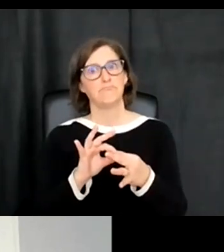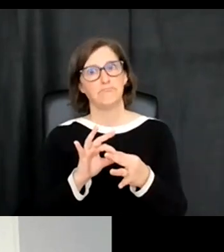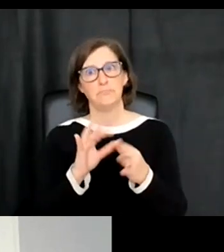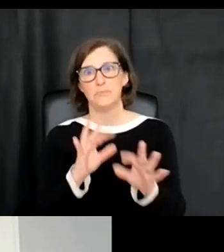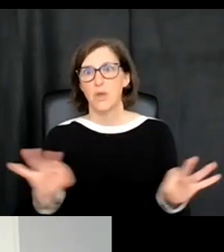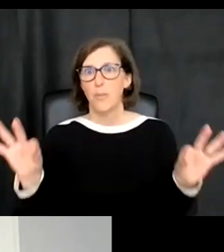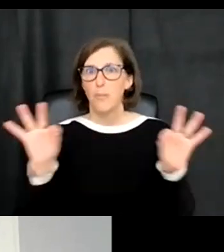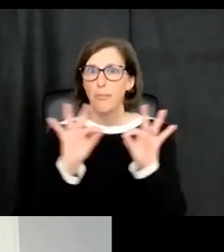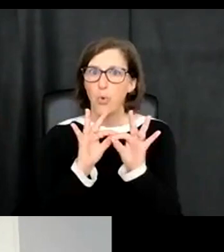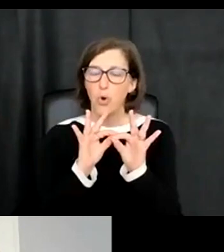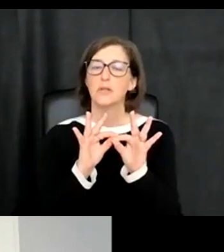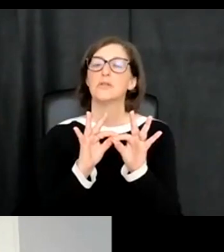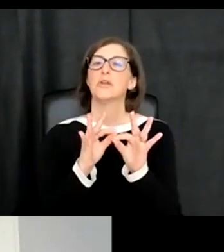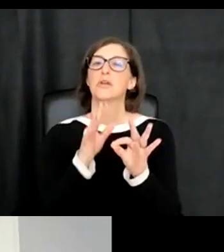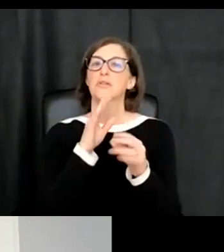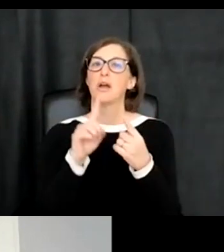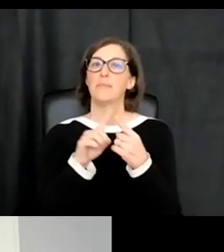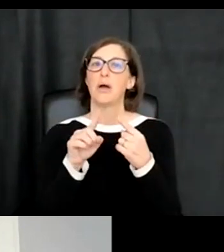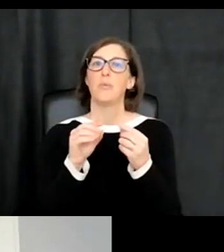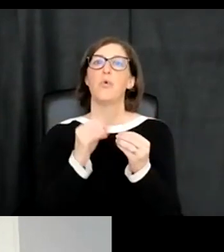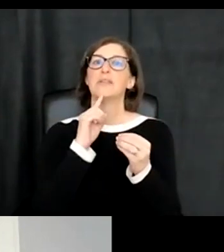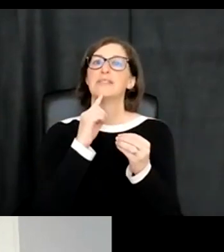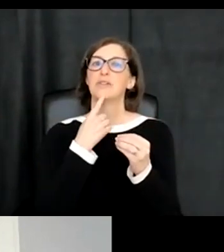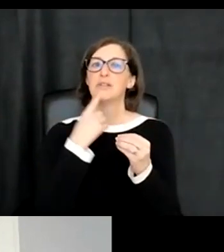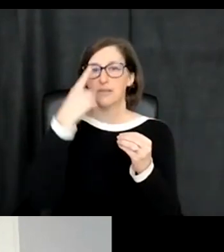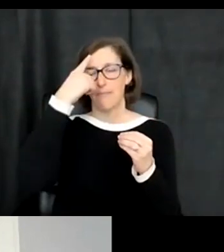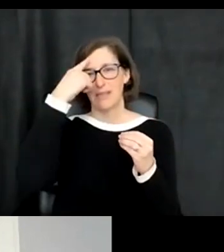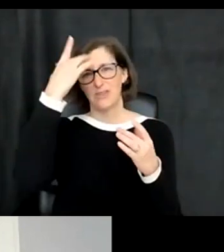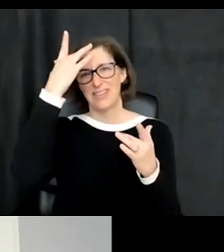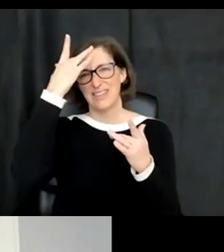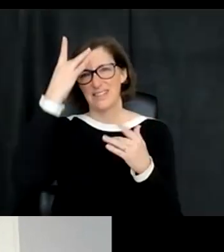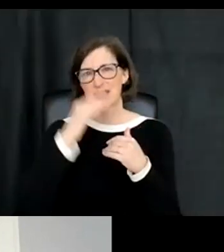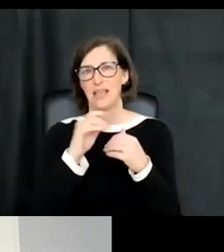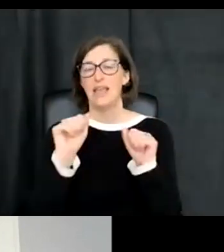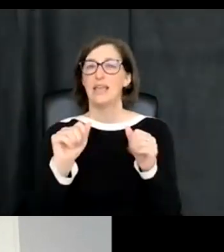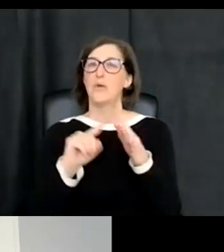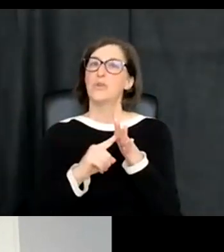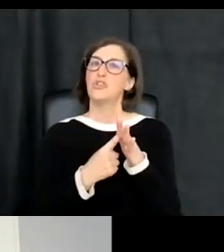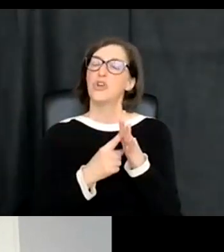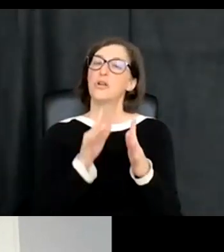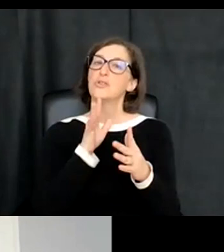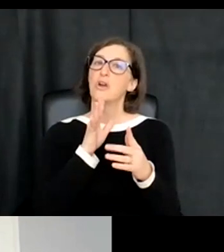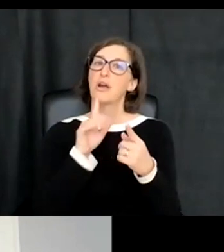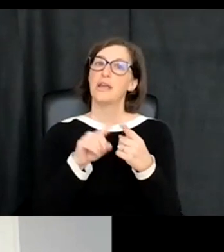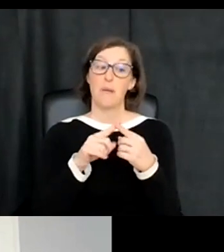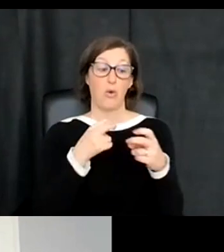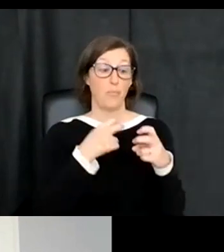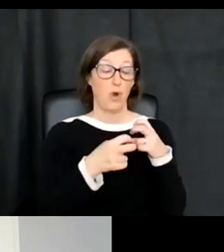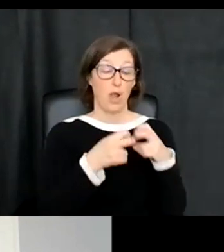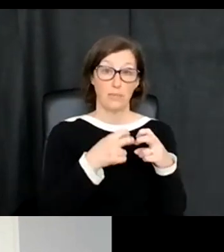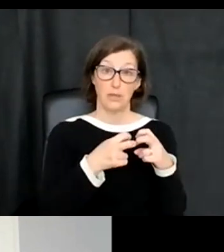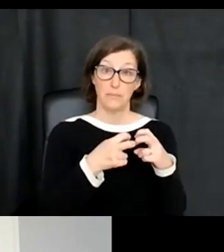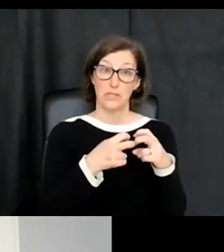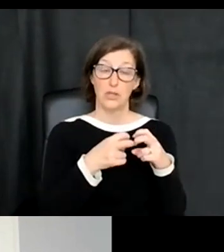we're talking about more serious mental illness. So when we can start really talking about problems, when we